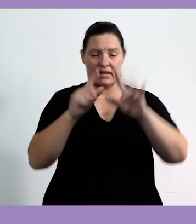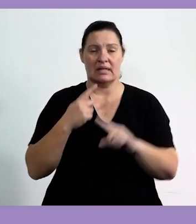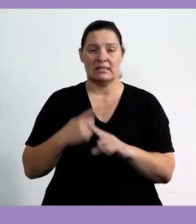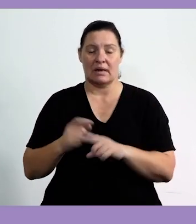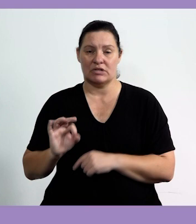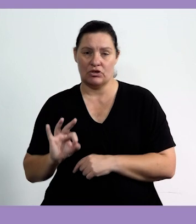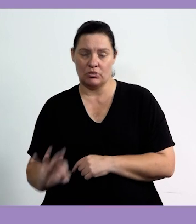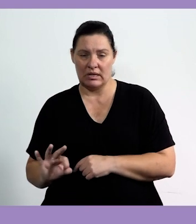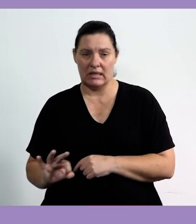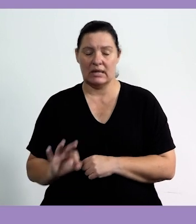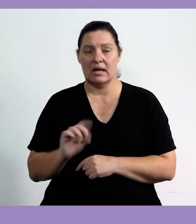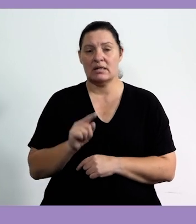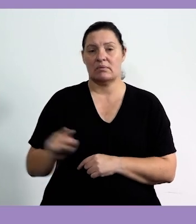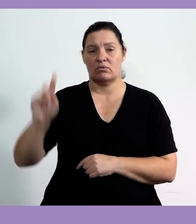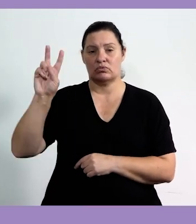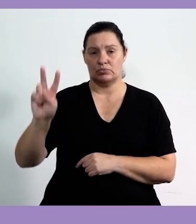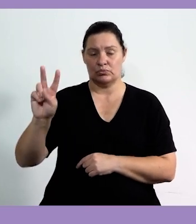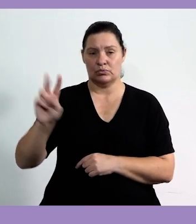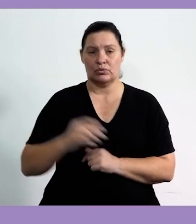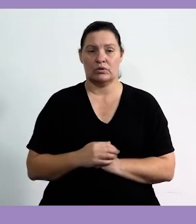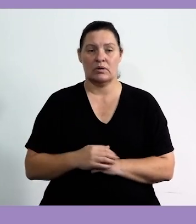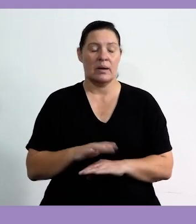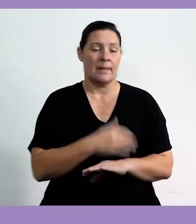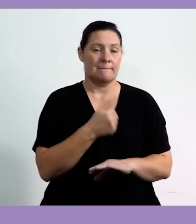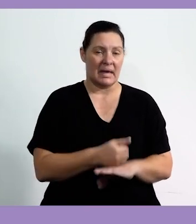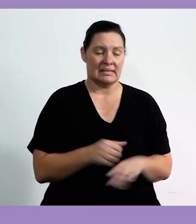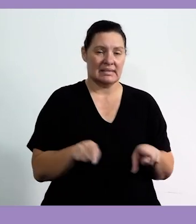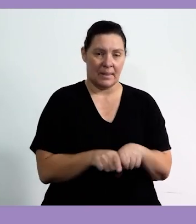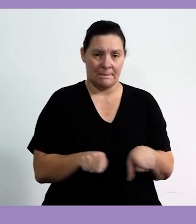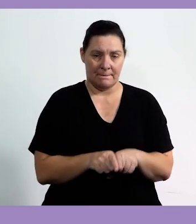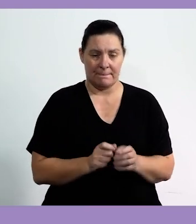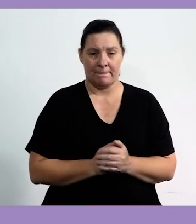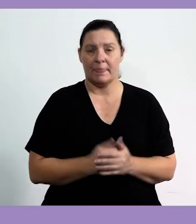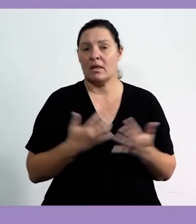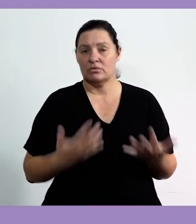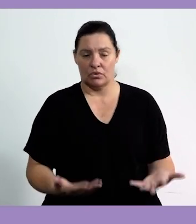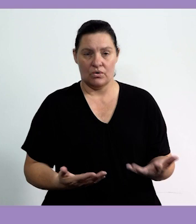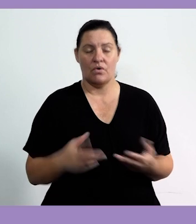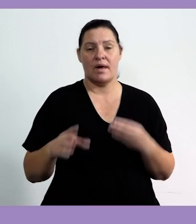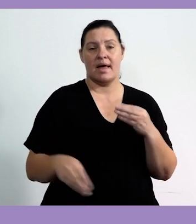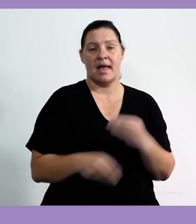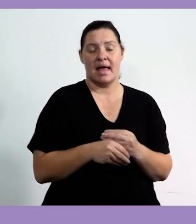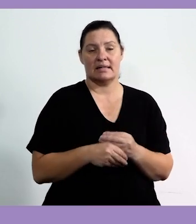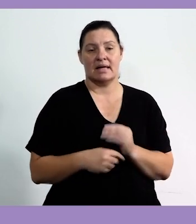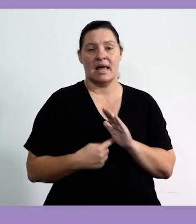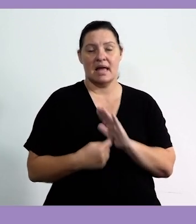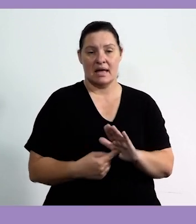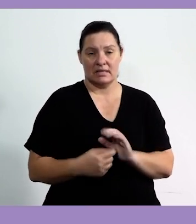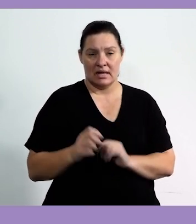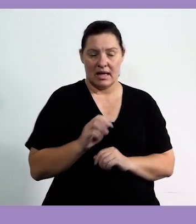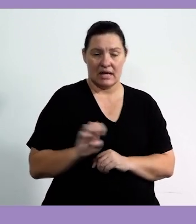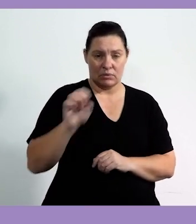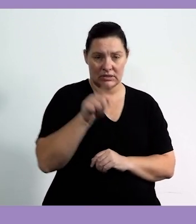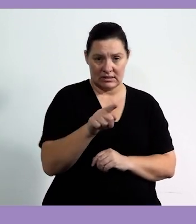7 multiplied by 3 to the exponent 2. The base is the same, so we are going to add the